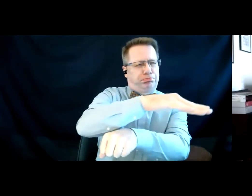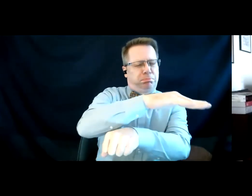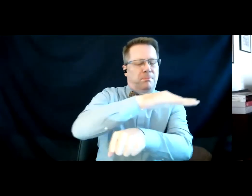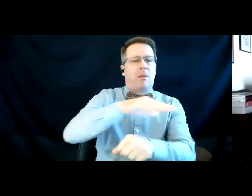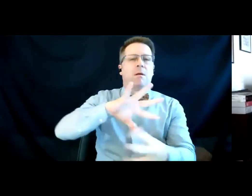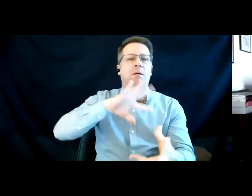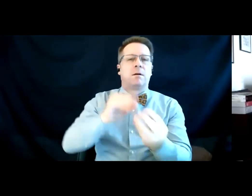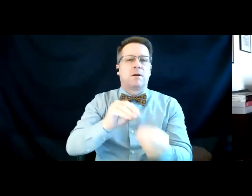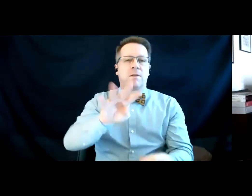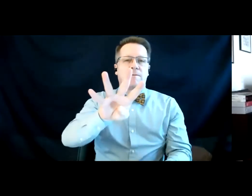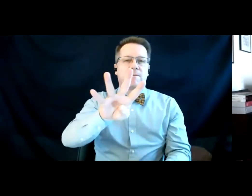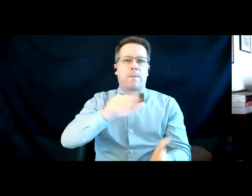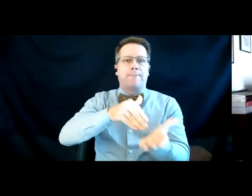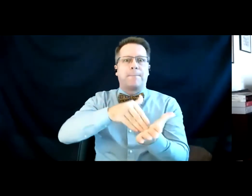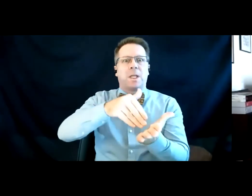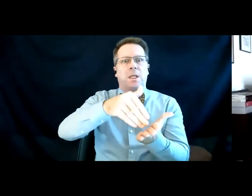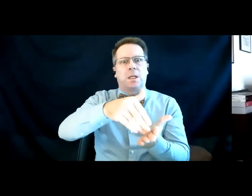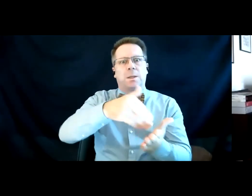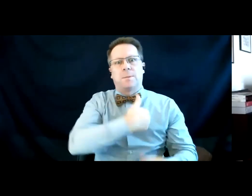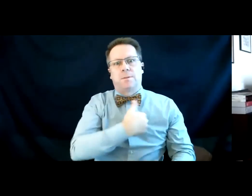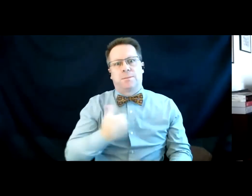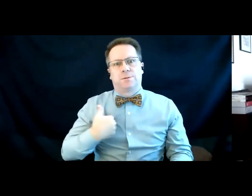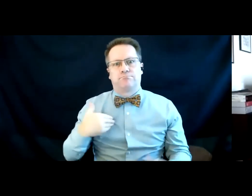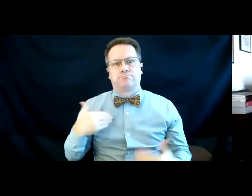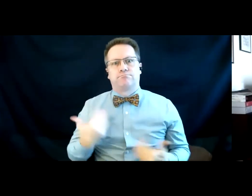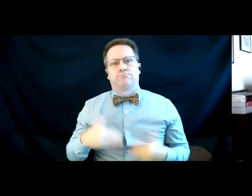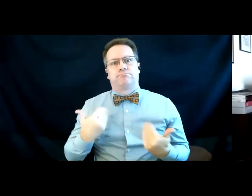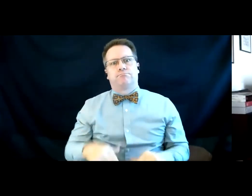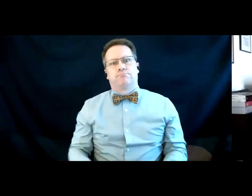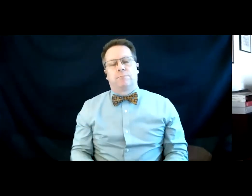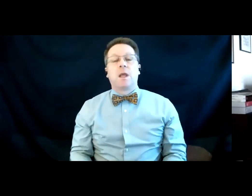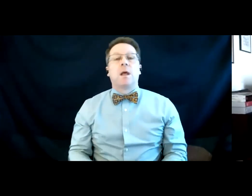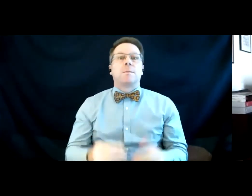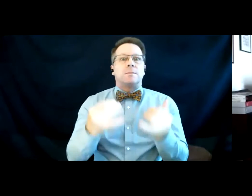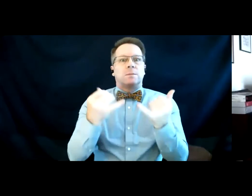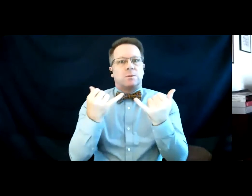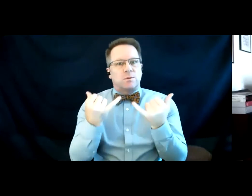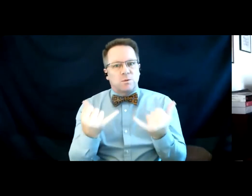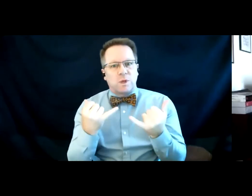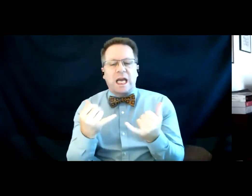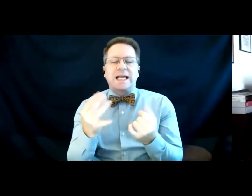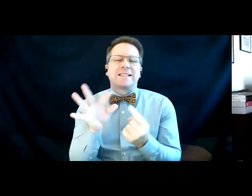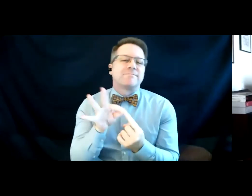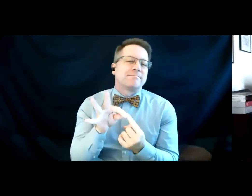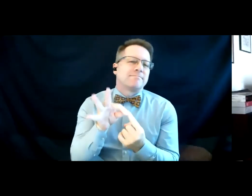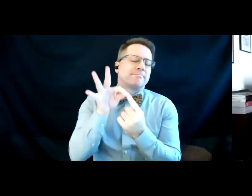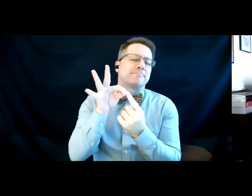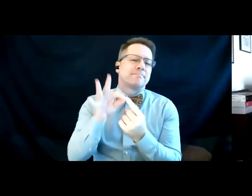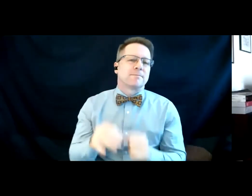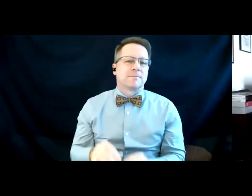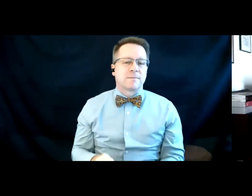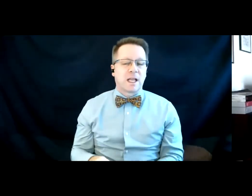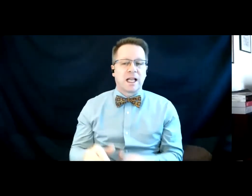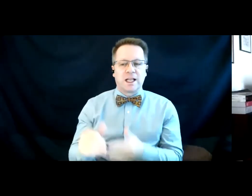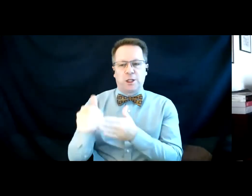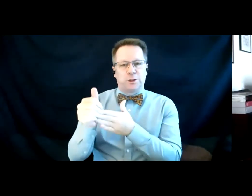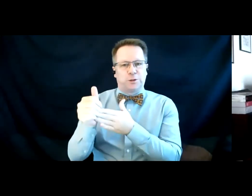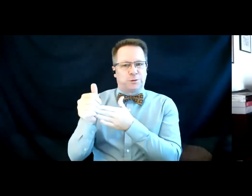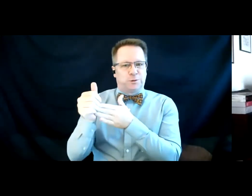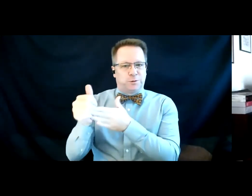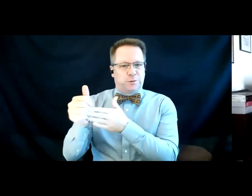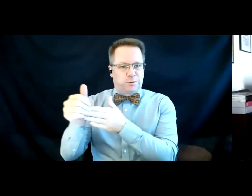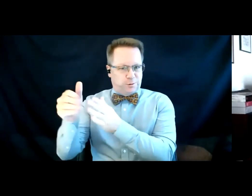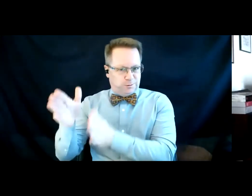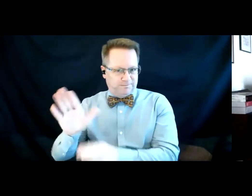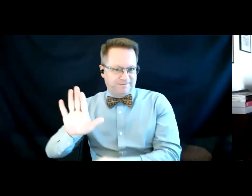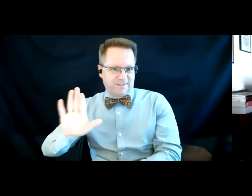But today we have a little bit of a more exclusive offering for you, our leadership supporters. I want to thank